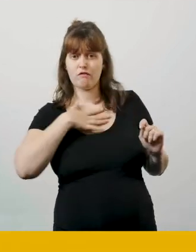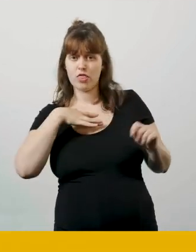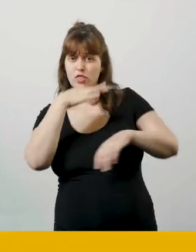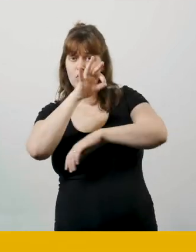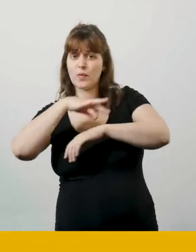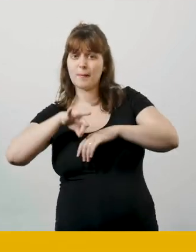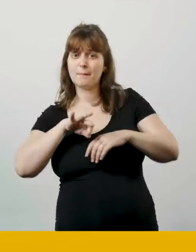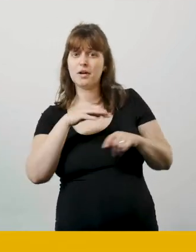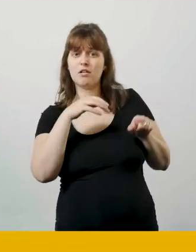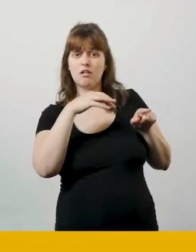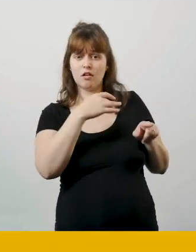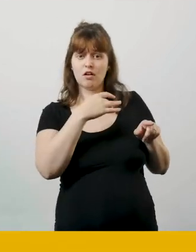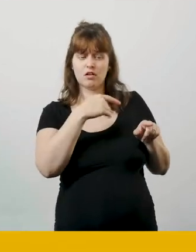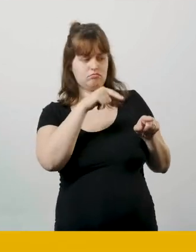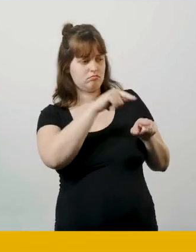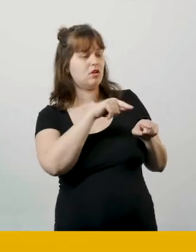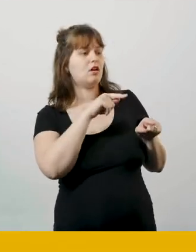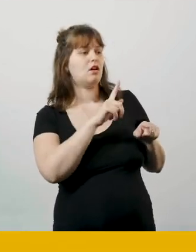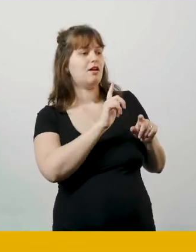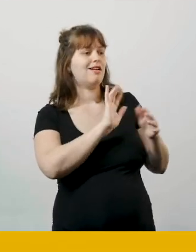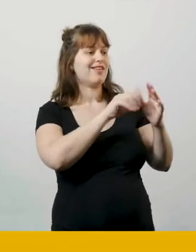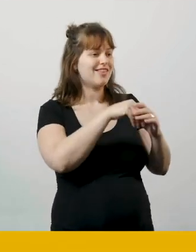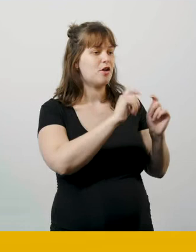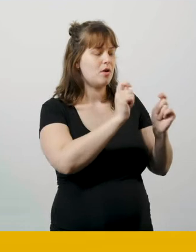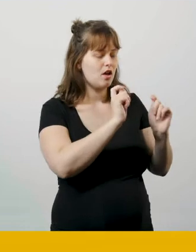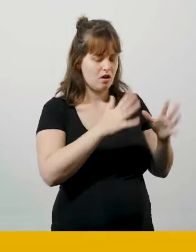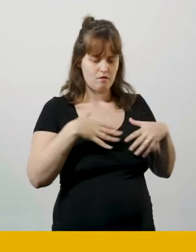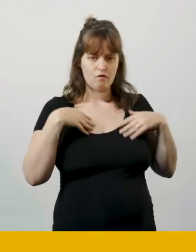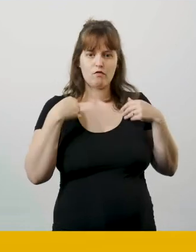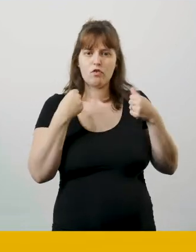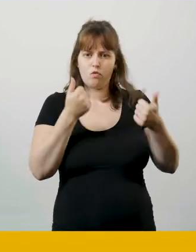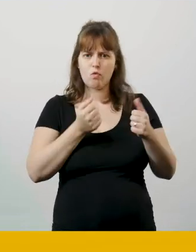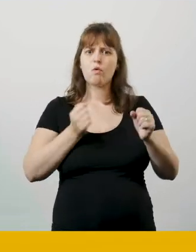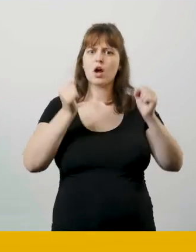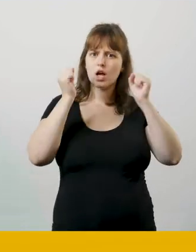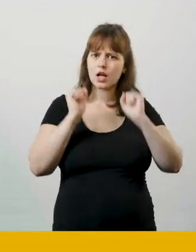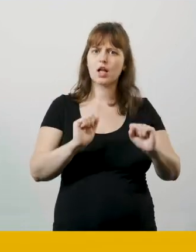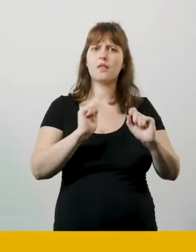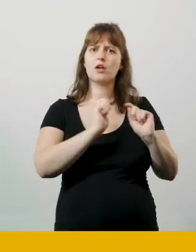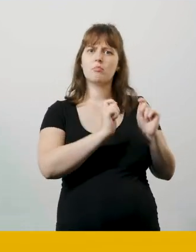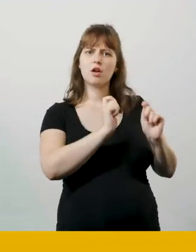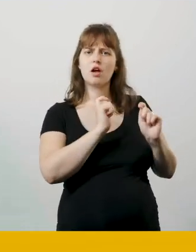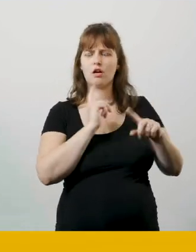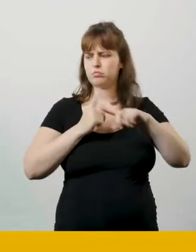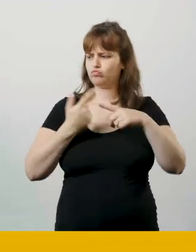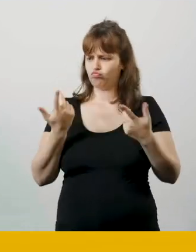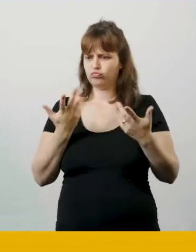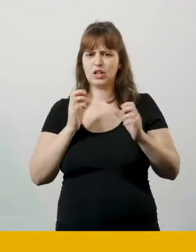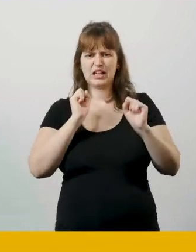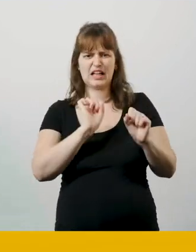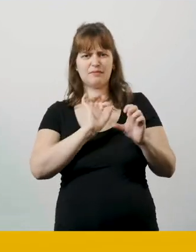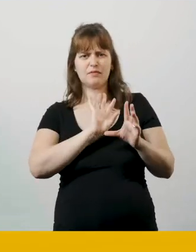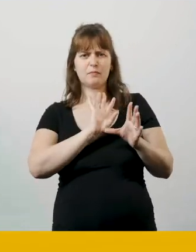designing feels enabled and feels that can participate